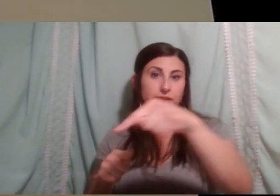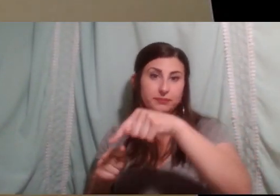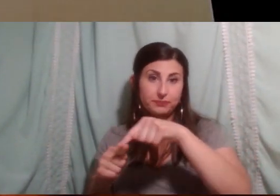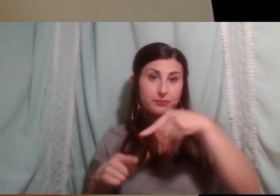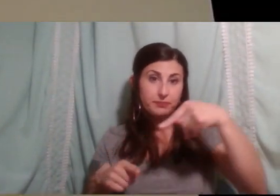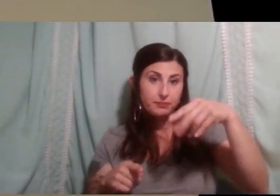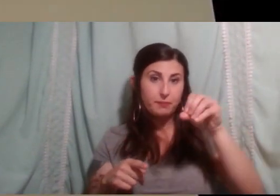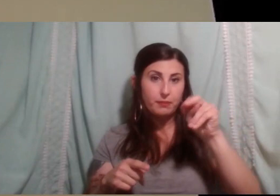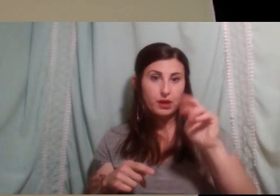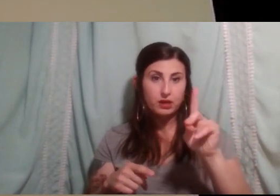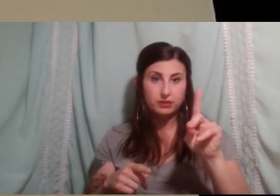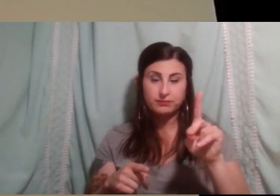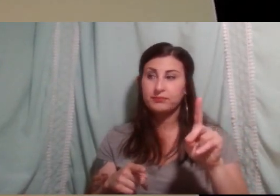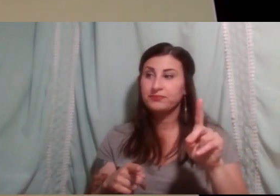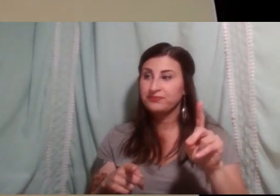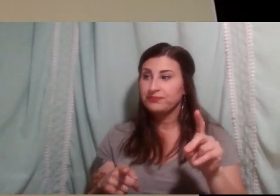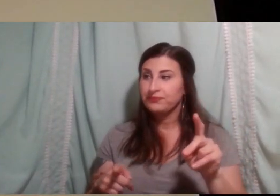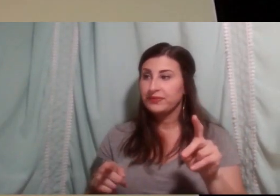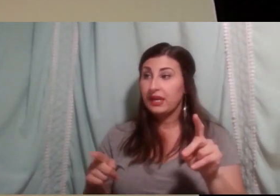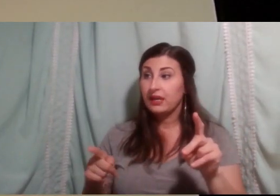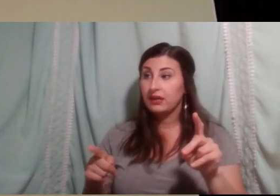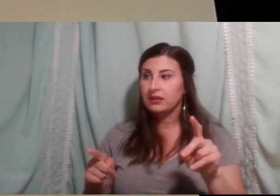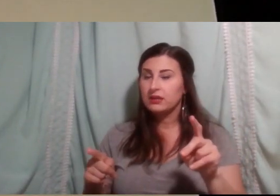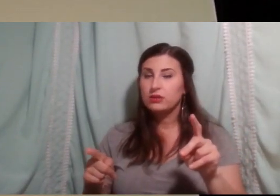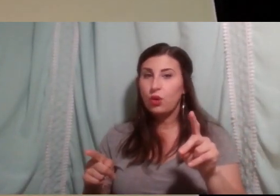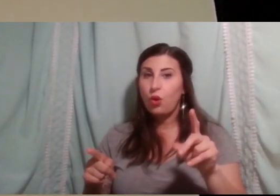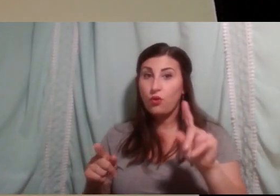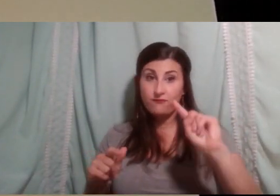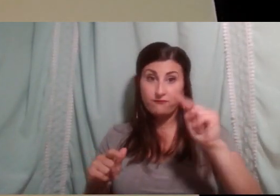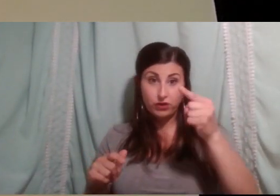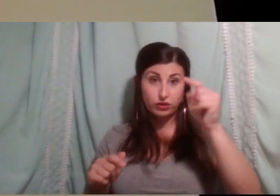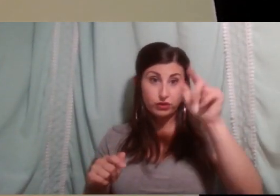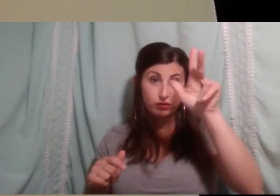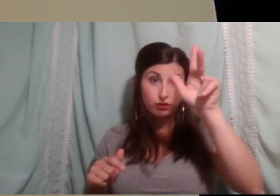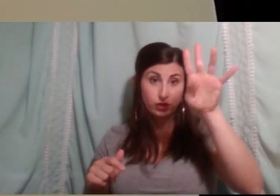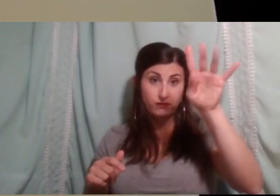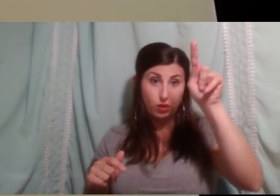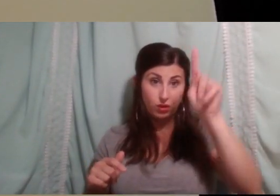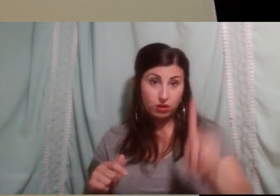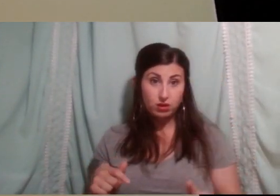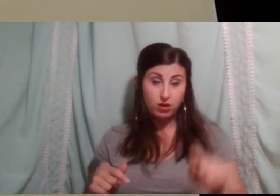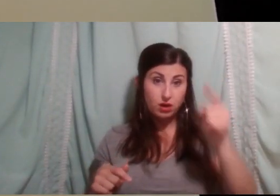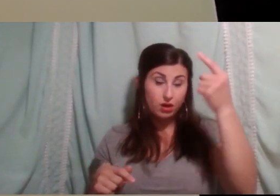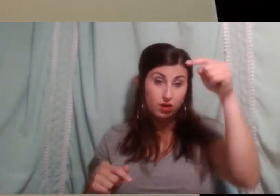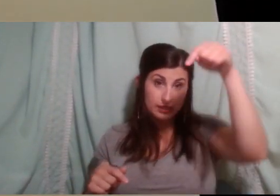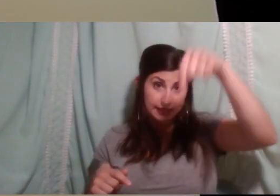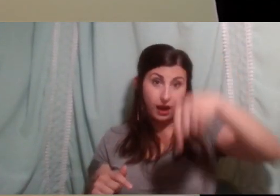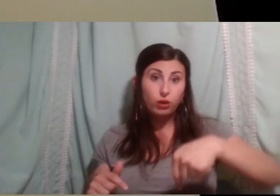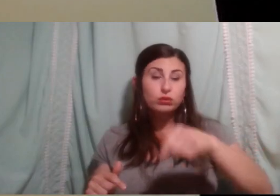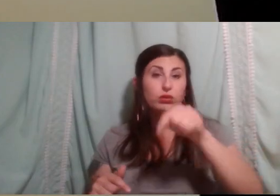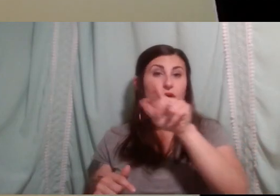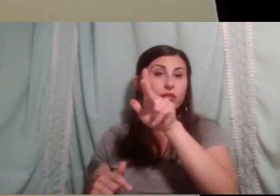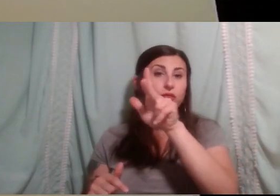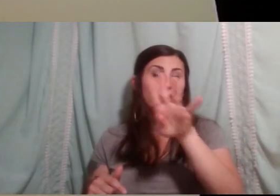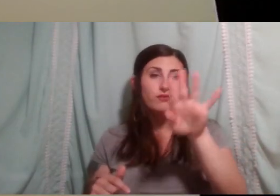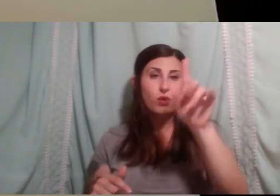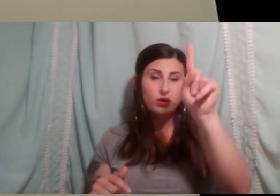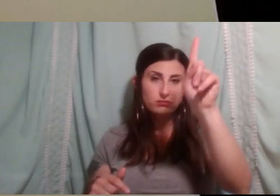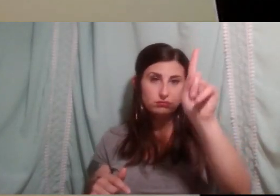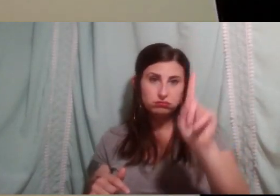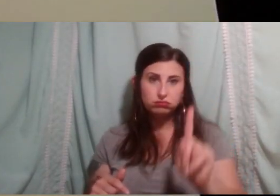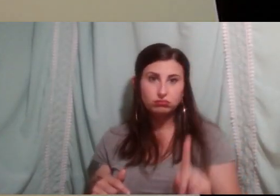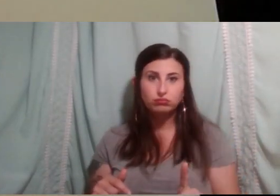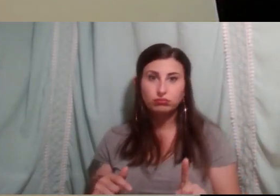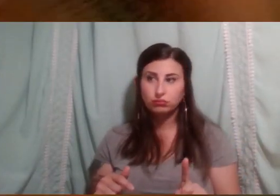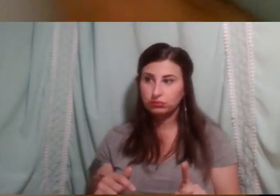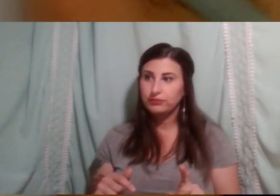All right, so let's see. Around the pond would be if I go 34 meters this way, because here's the edge of the pond. So if I'm here, I have to walk